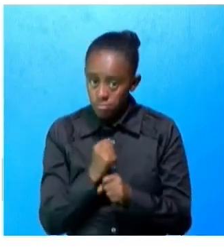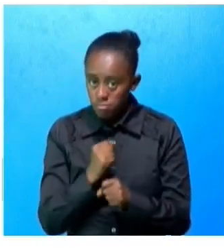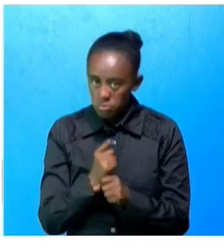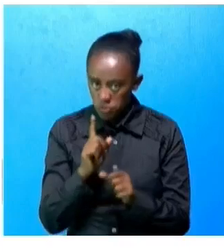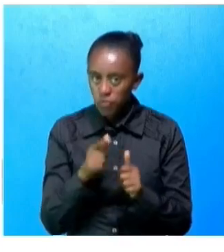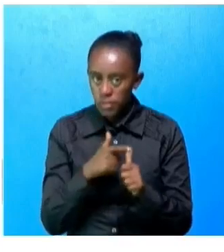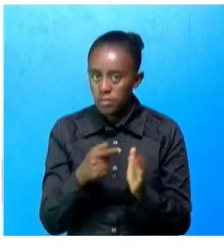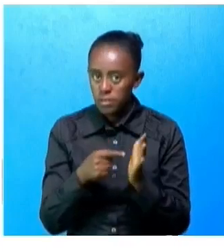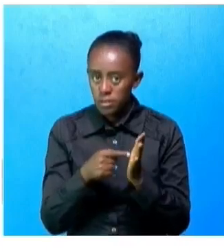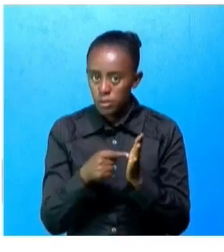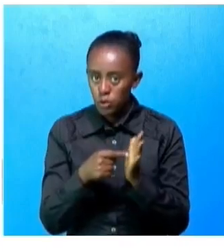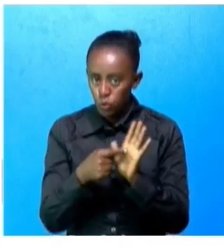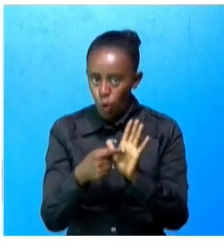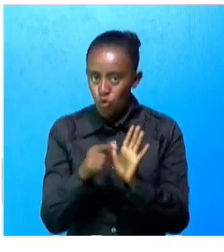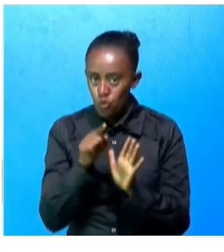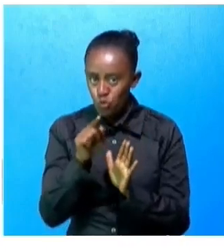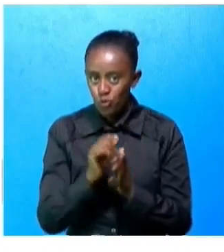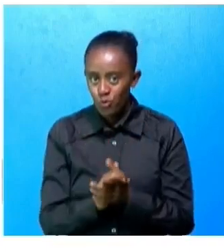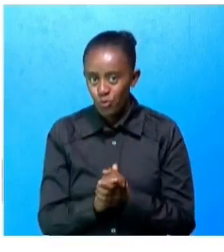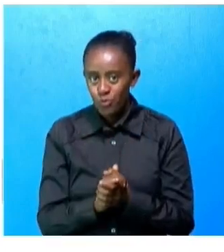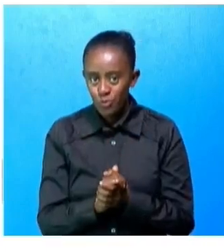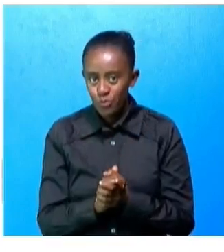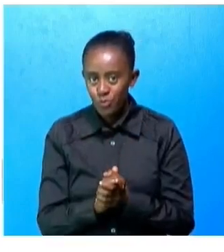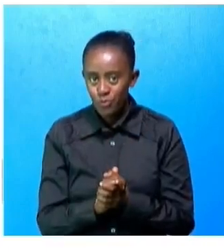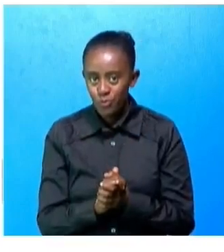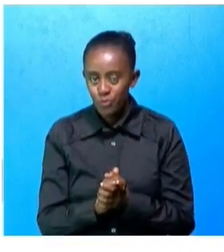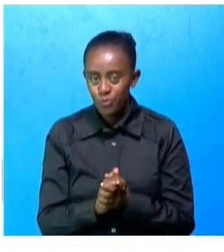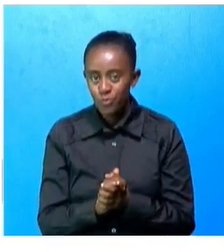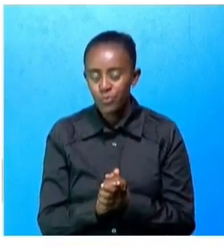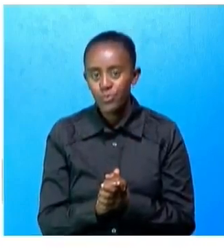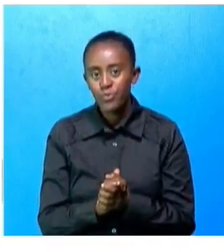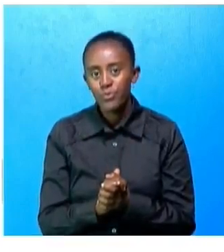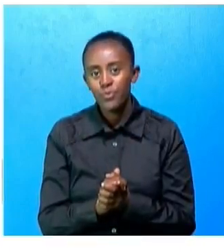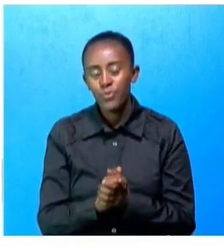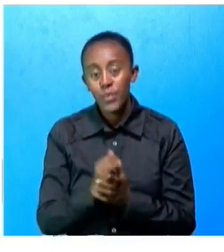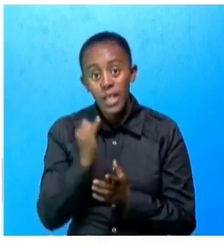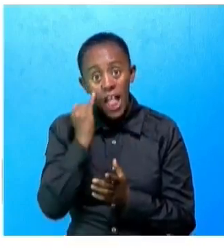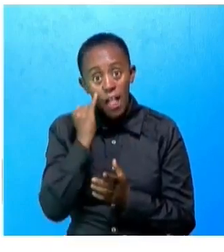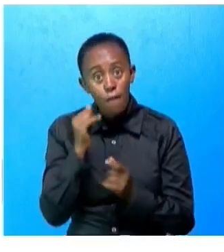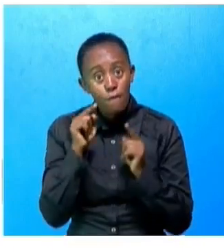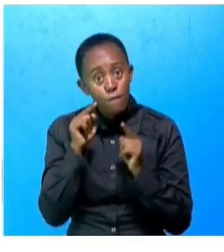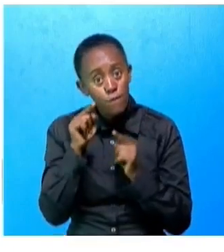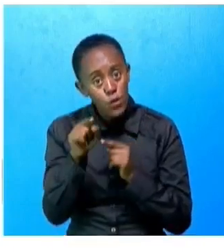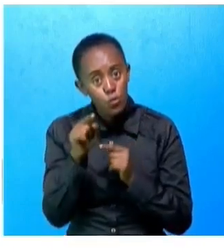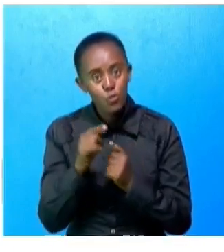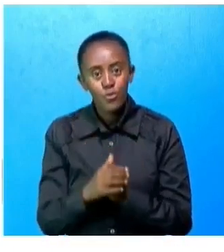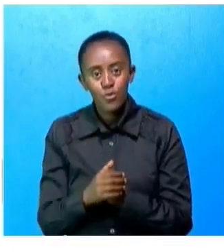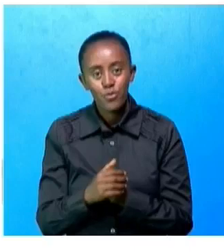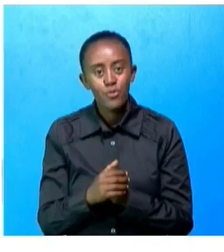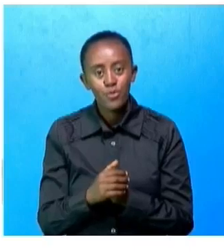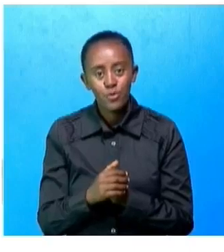like to do your own? Very good. Let me show you that. That's okay? Yeah. if you